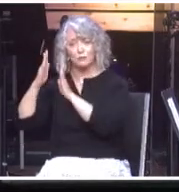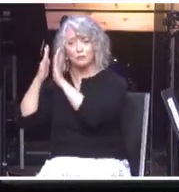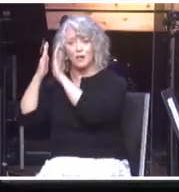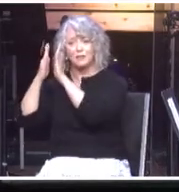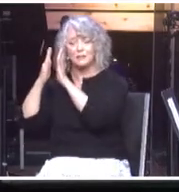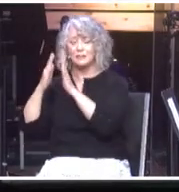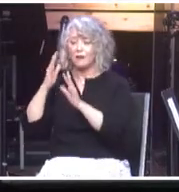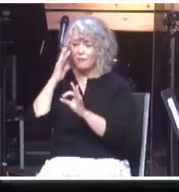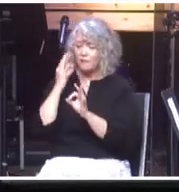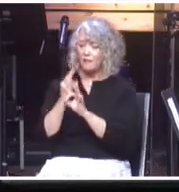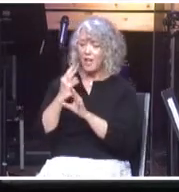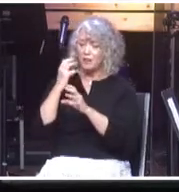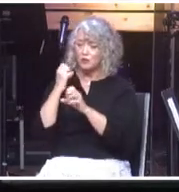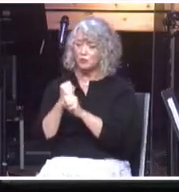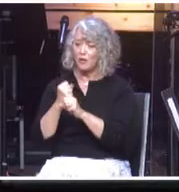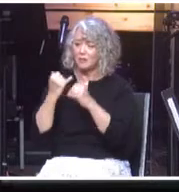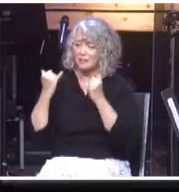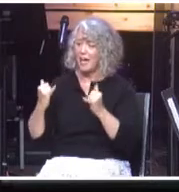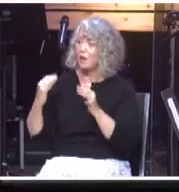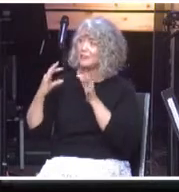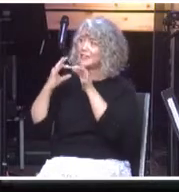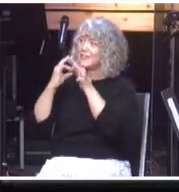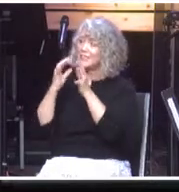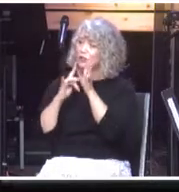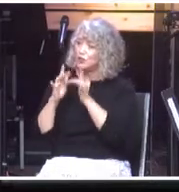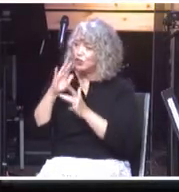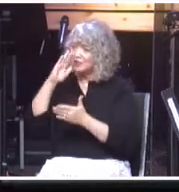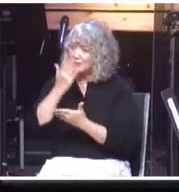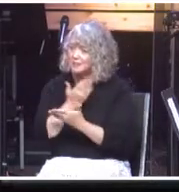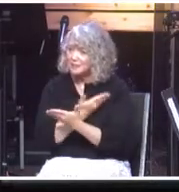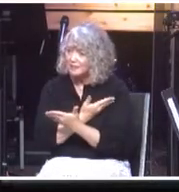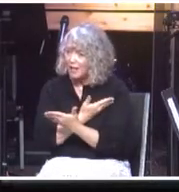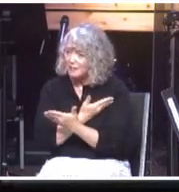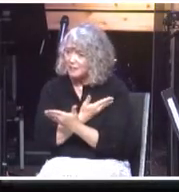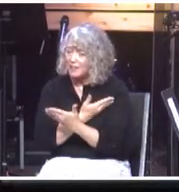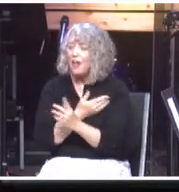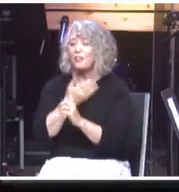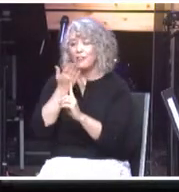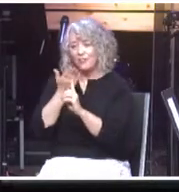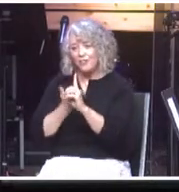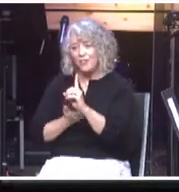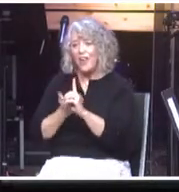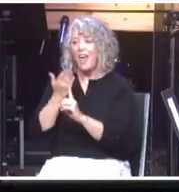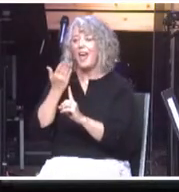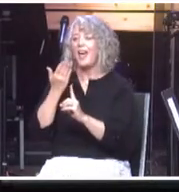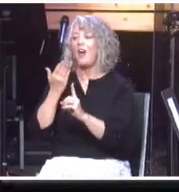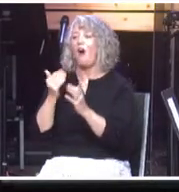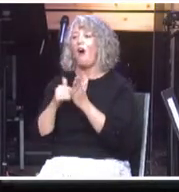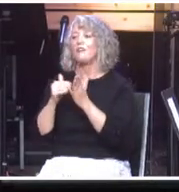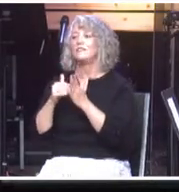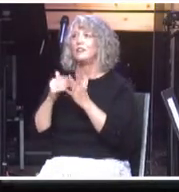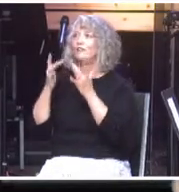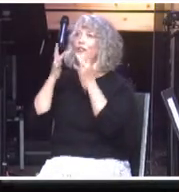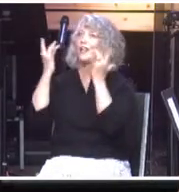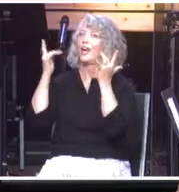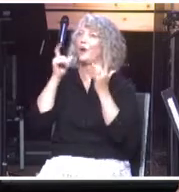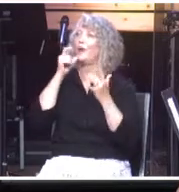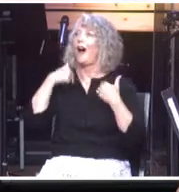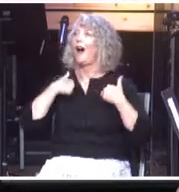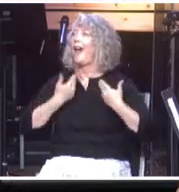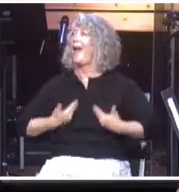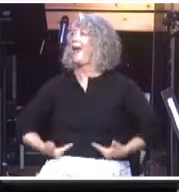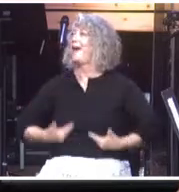their trust in the Son of God, often find themselves forgetting their identity in